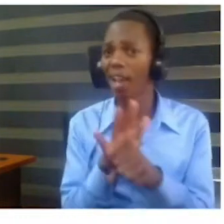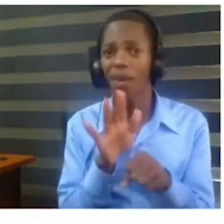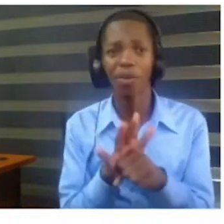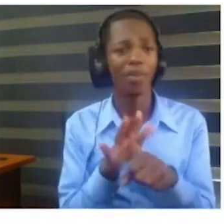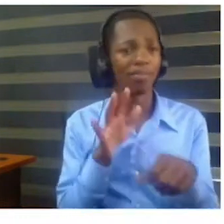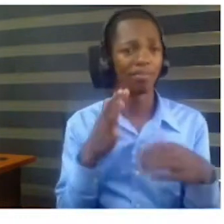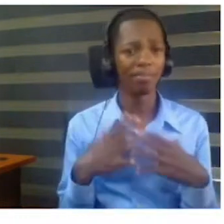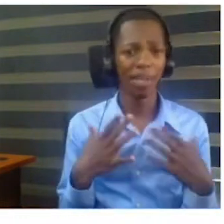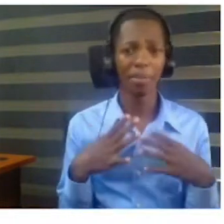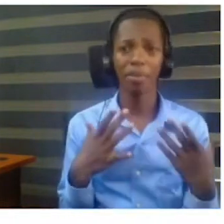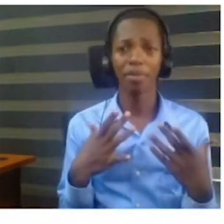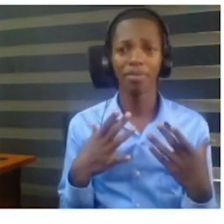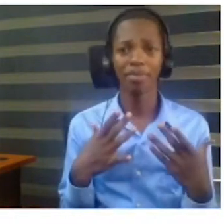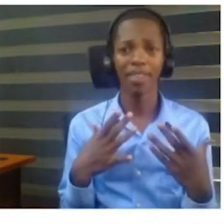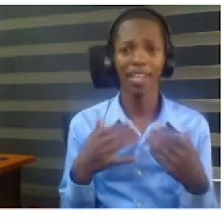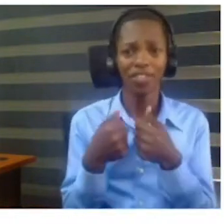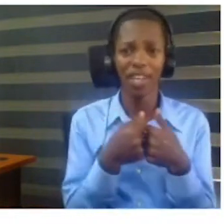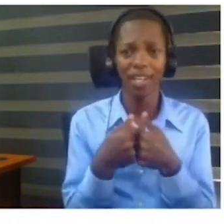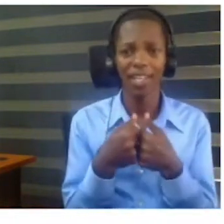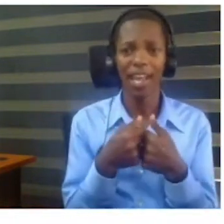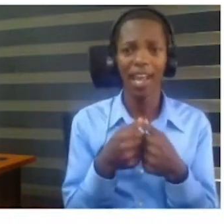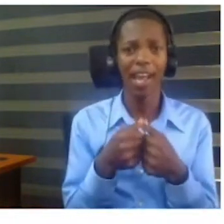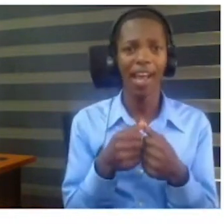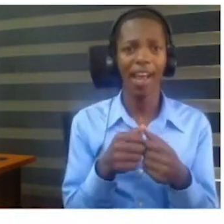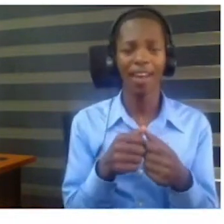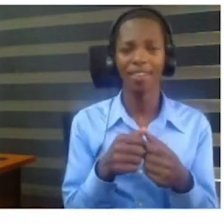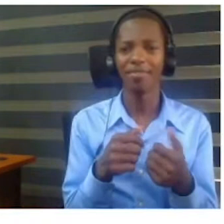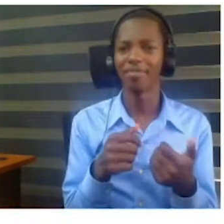world. Who was I to complain?